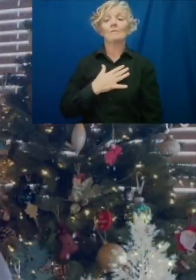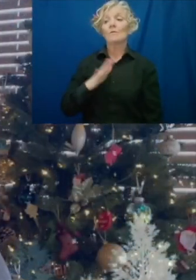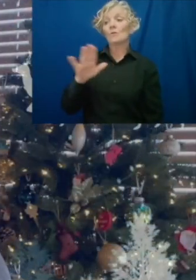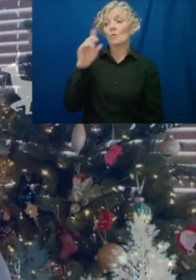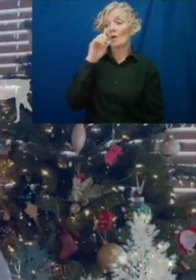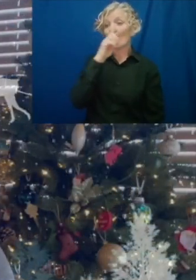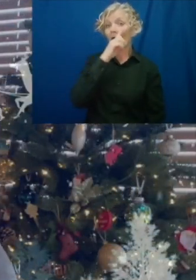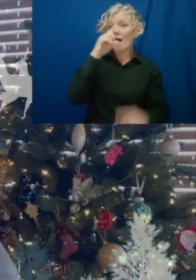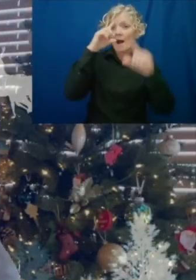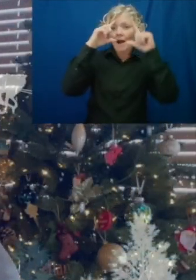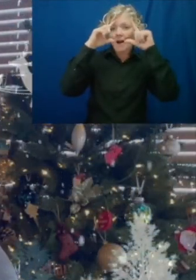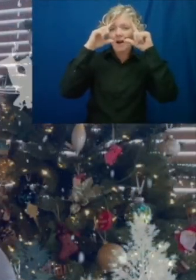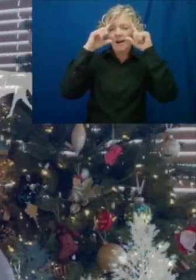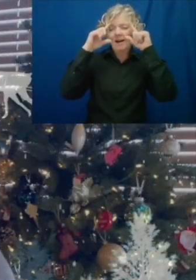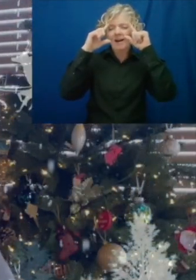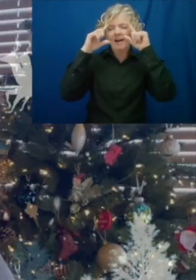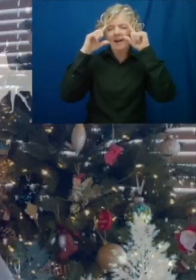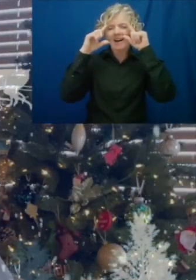Close your